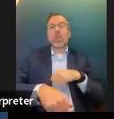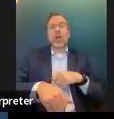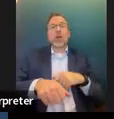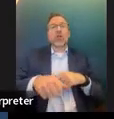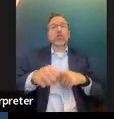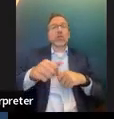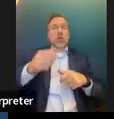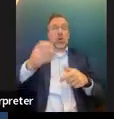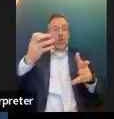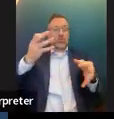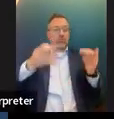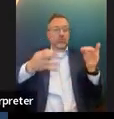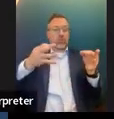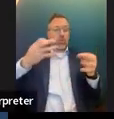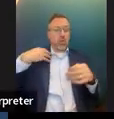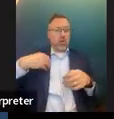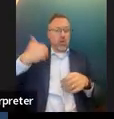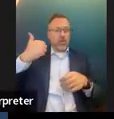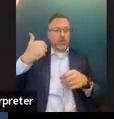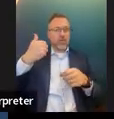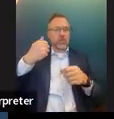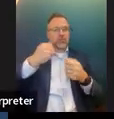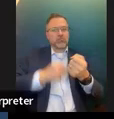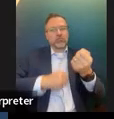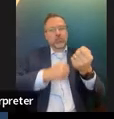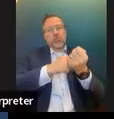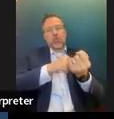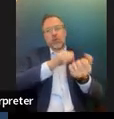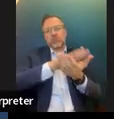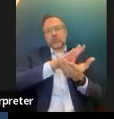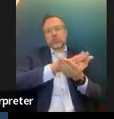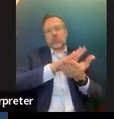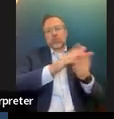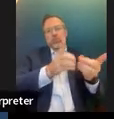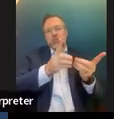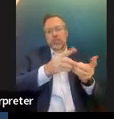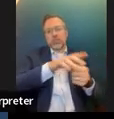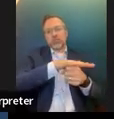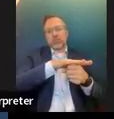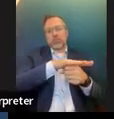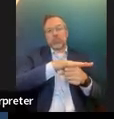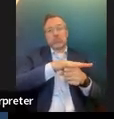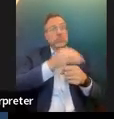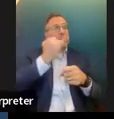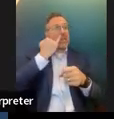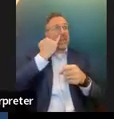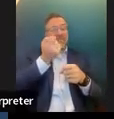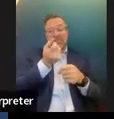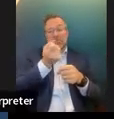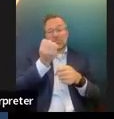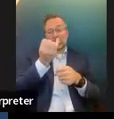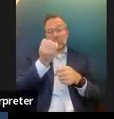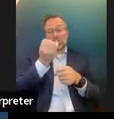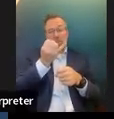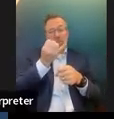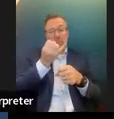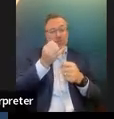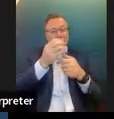officer found in favor of the school district because any progress is progress, any little bit doesn't